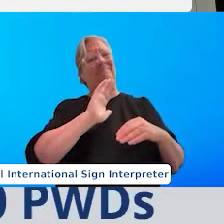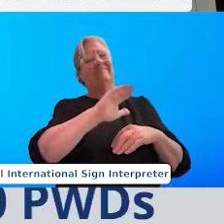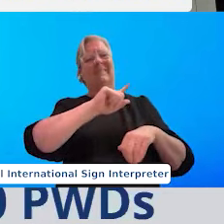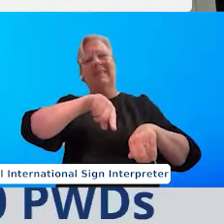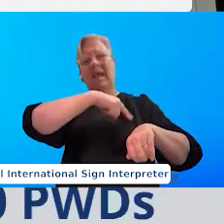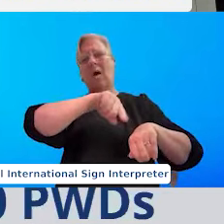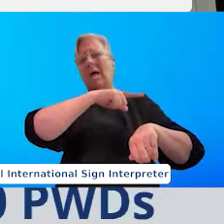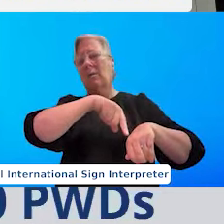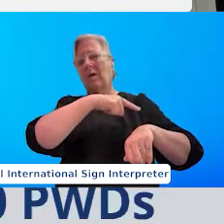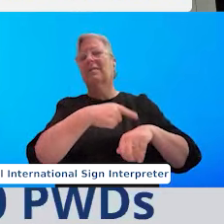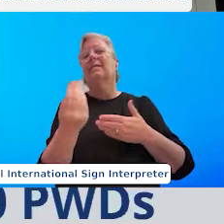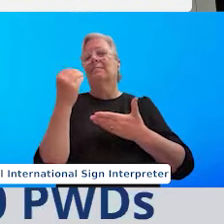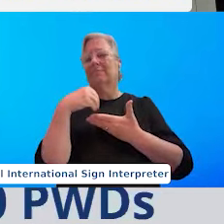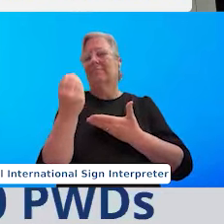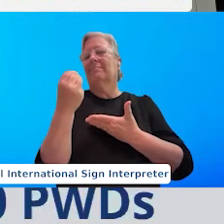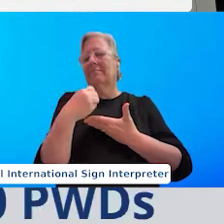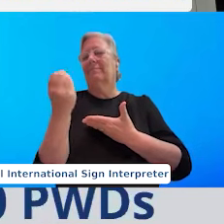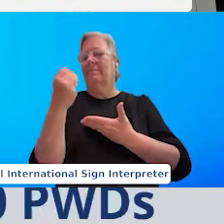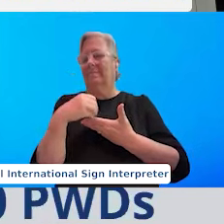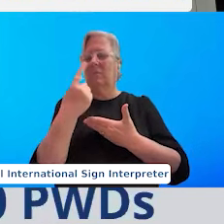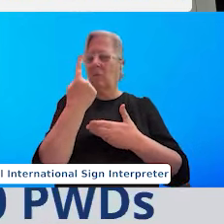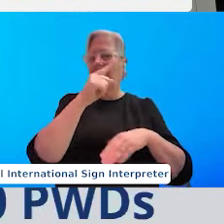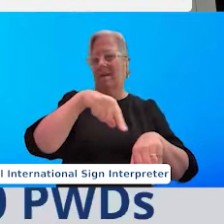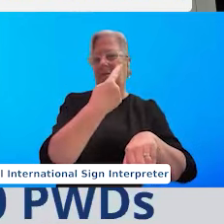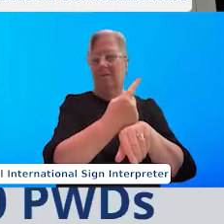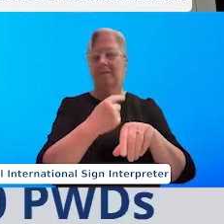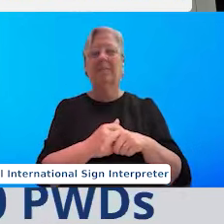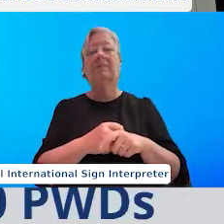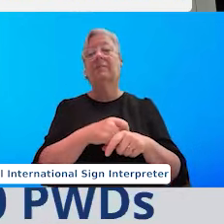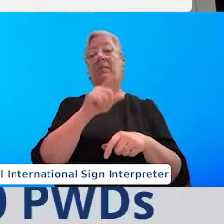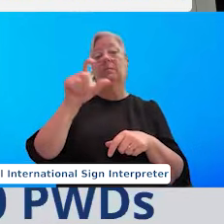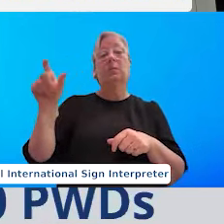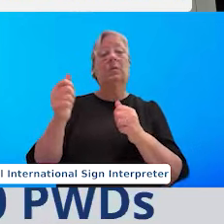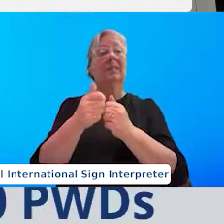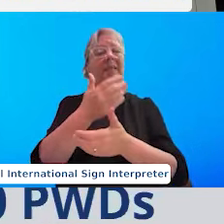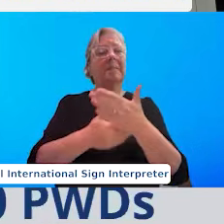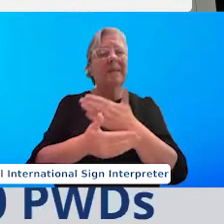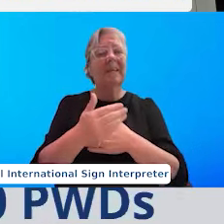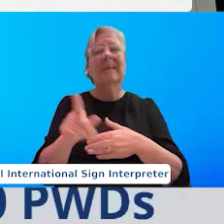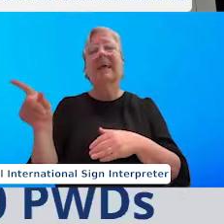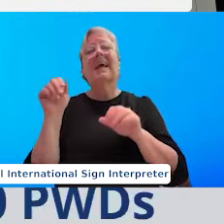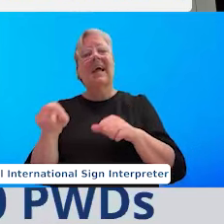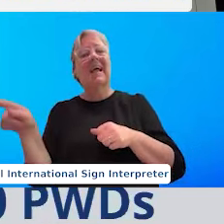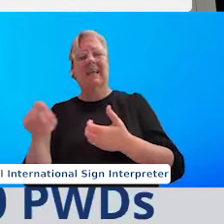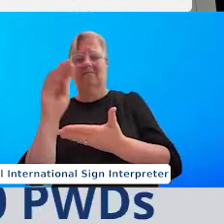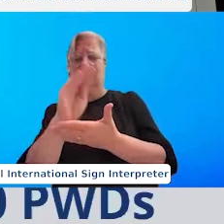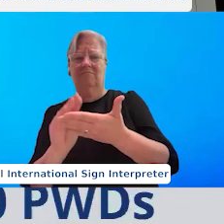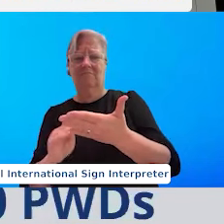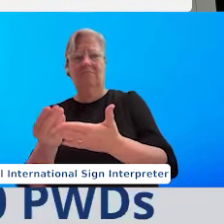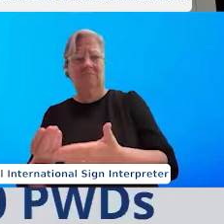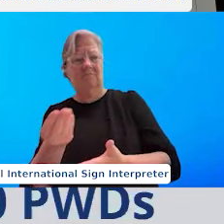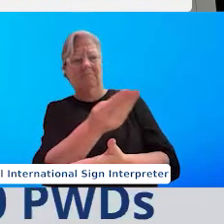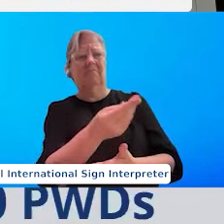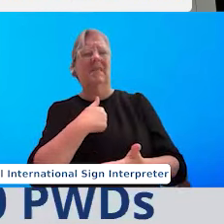increased the rate up to 60 baht per hour, right? So that in 1 month they can work